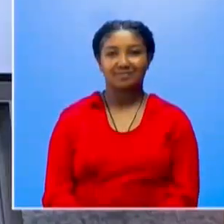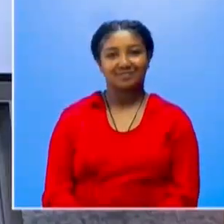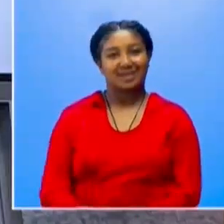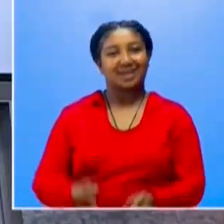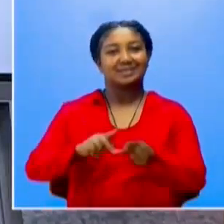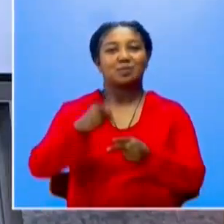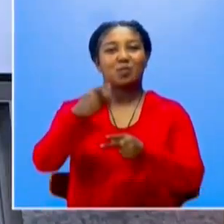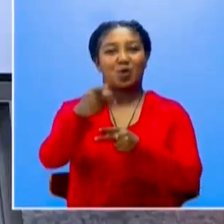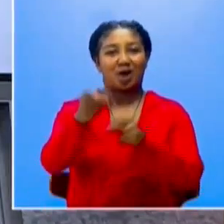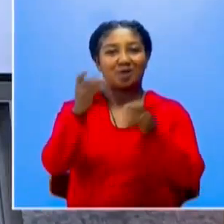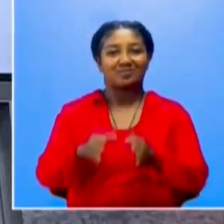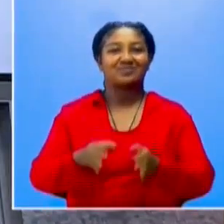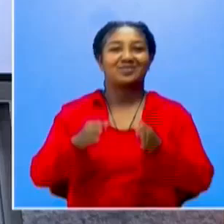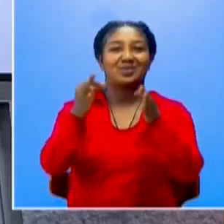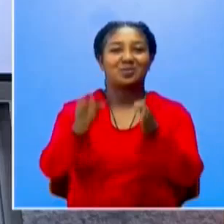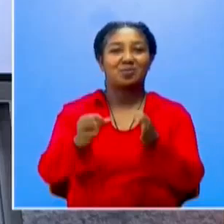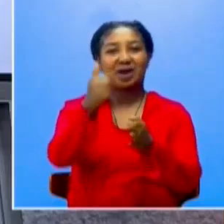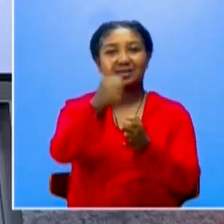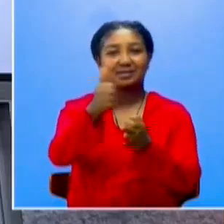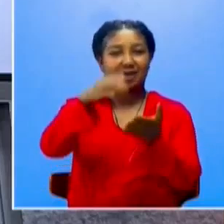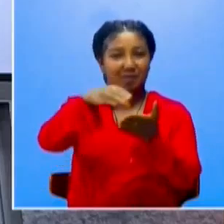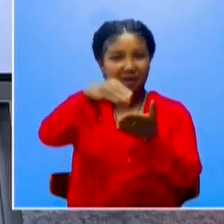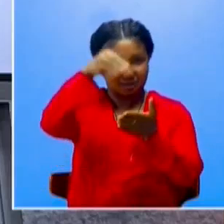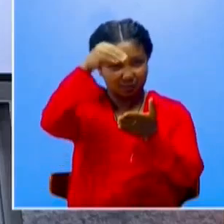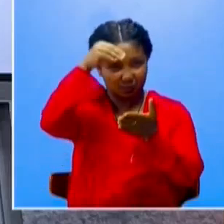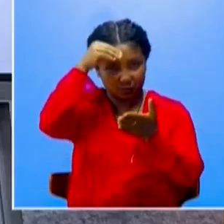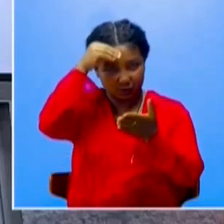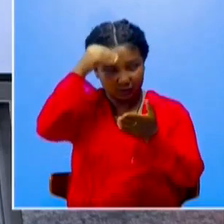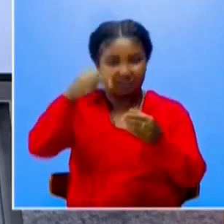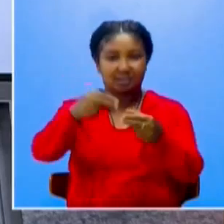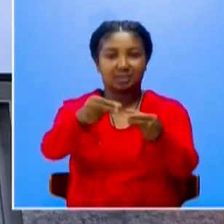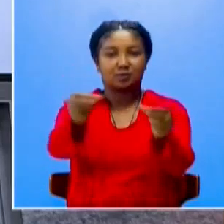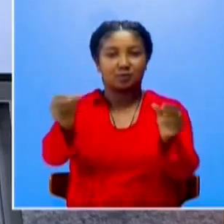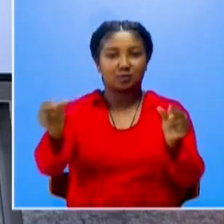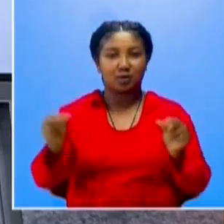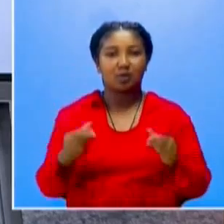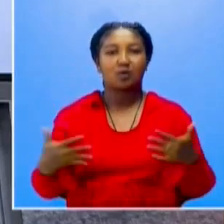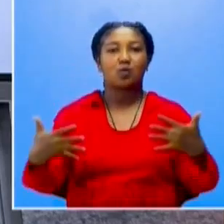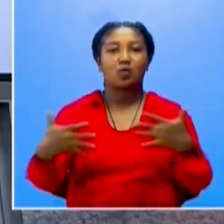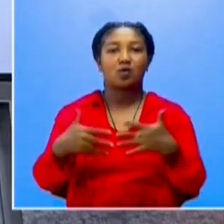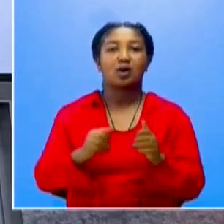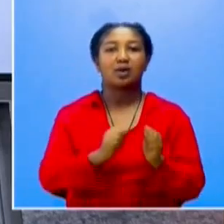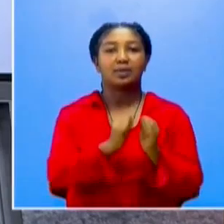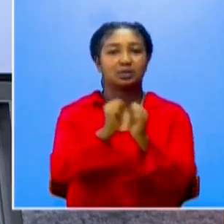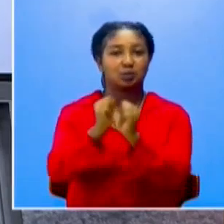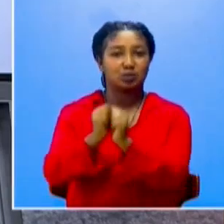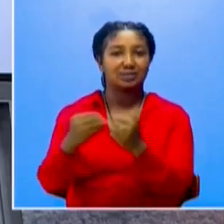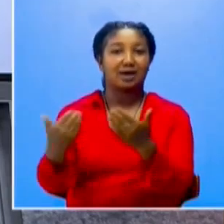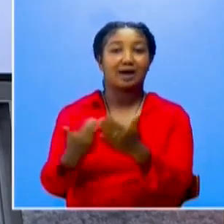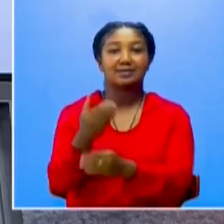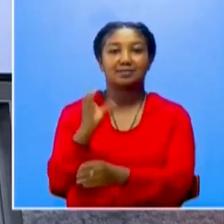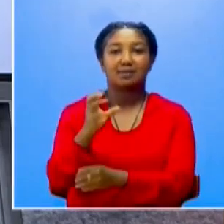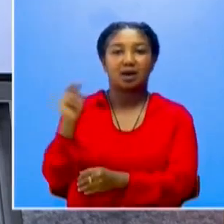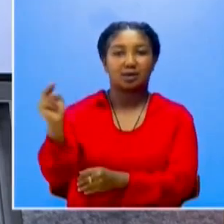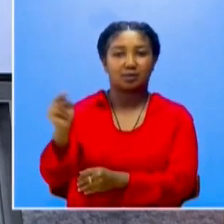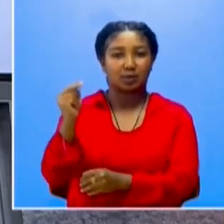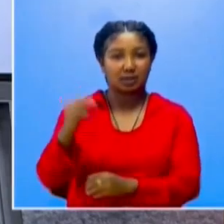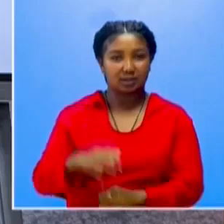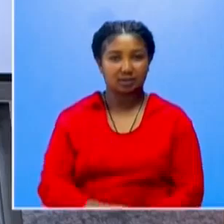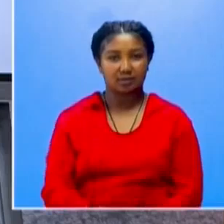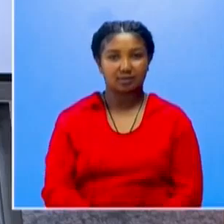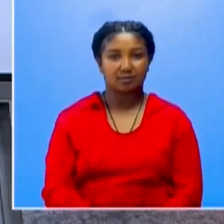This program is brought to you by the City Government of Addis Ababa Education Bureau in collaboration with Addis Media